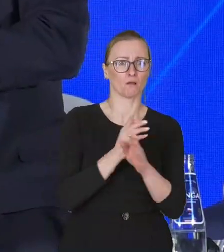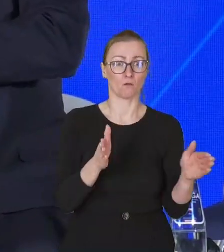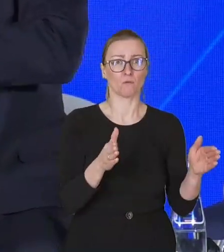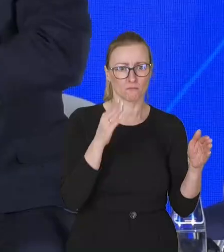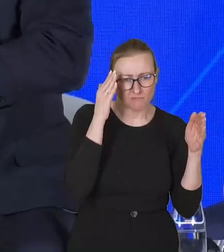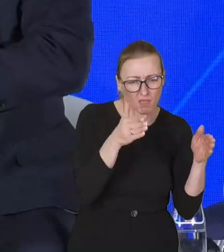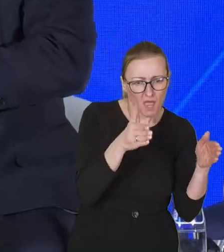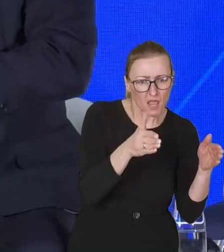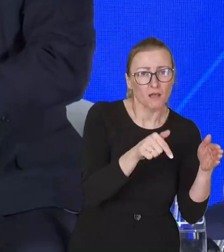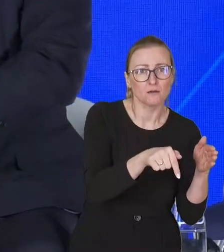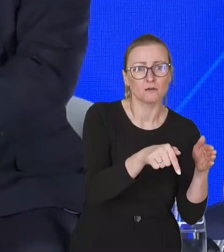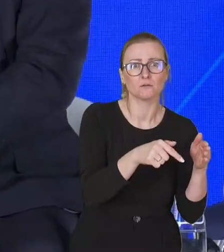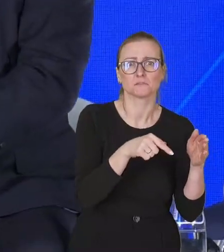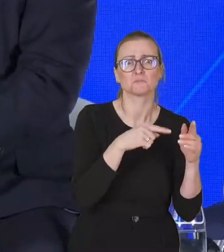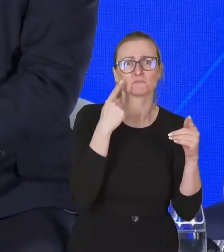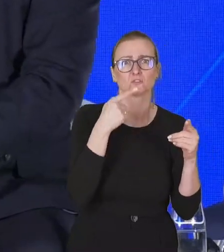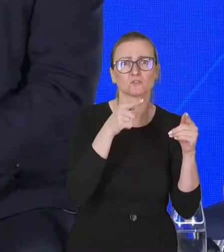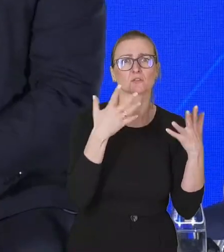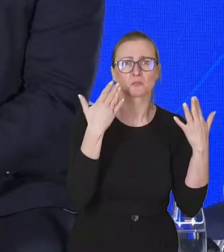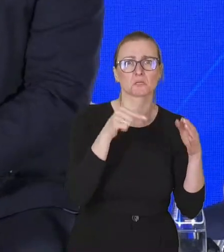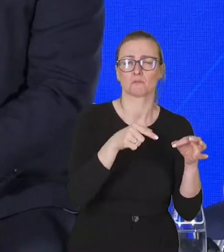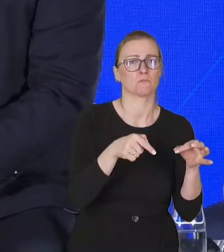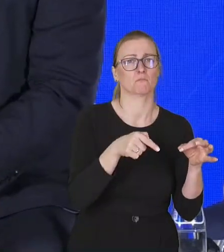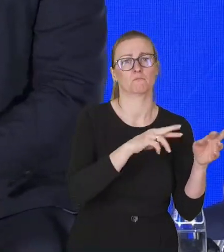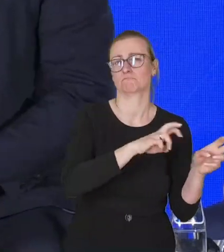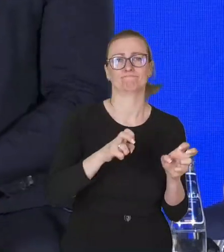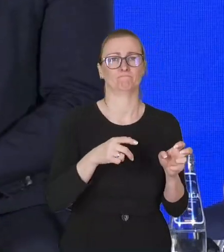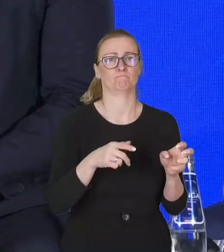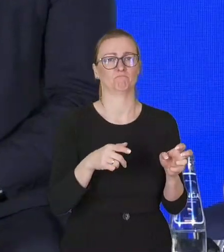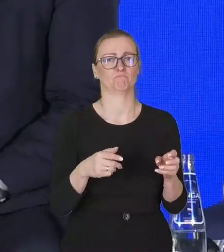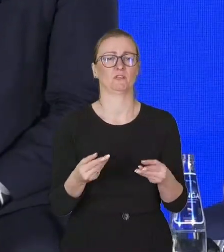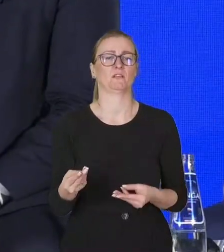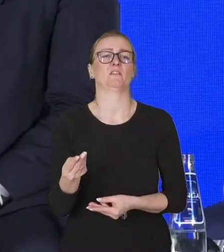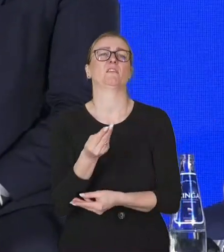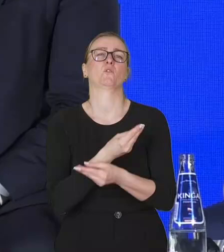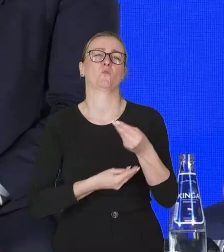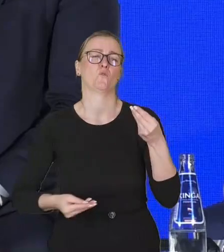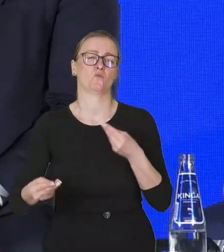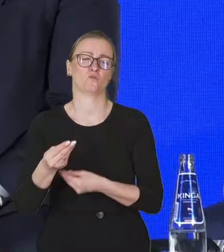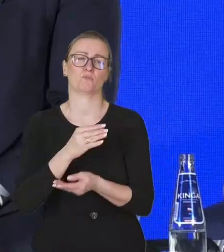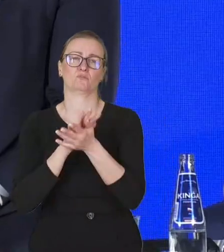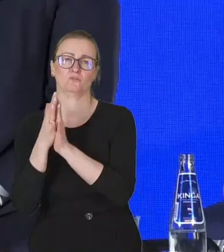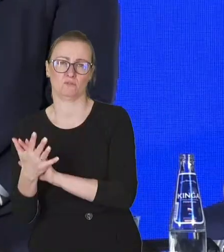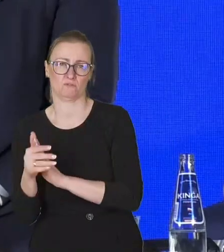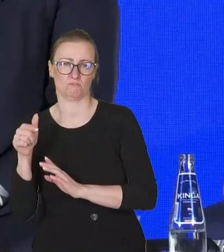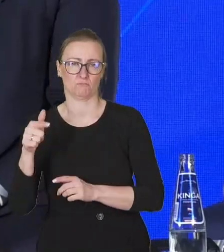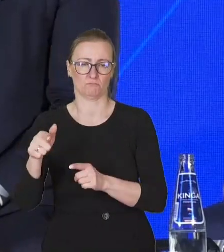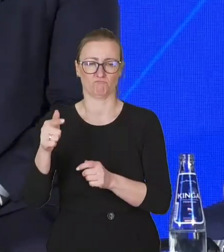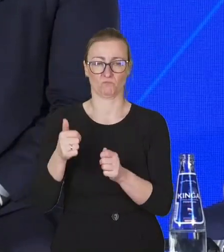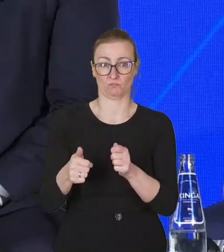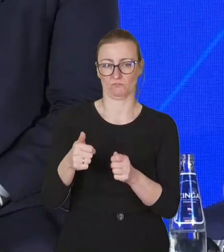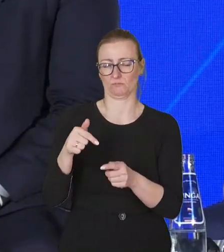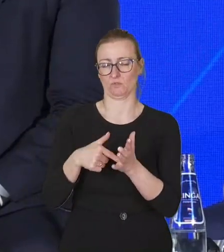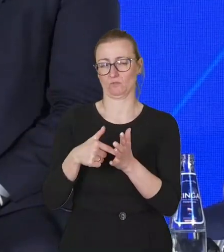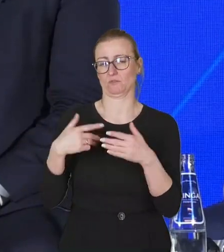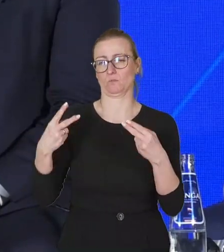stupid. And definitely it's the economy and the competition and the competitiveness that we are discussing these days. And